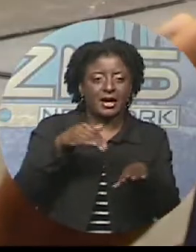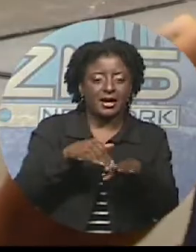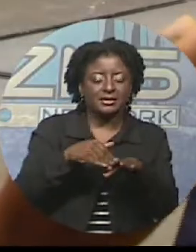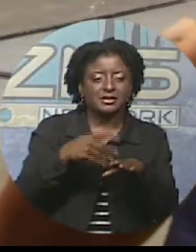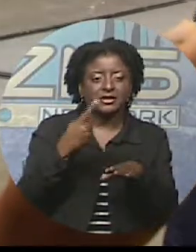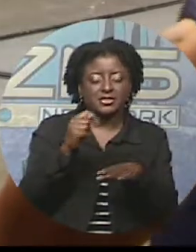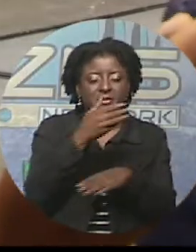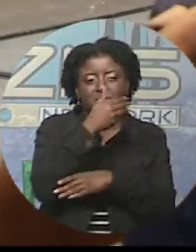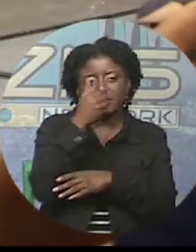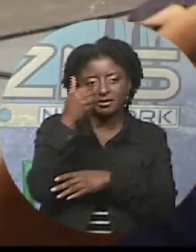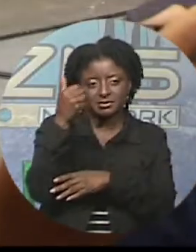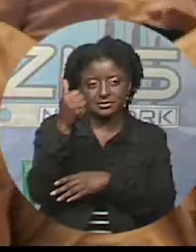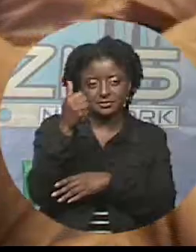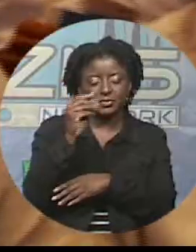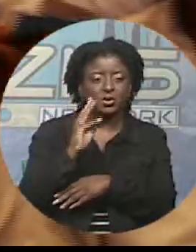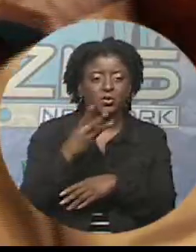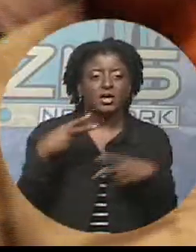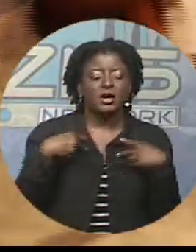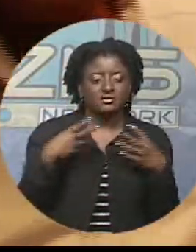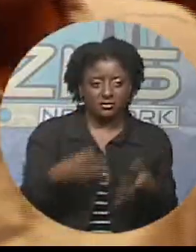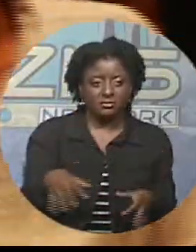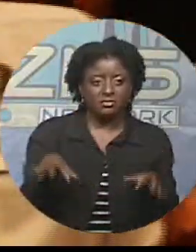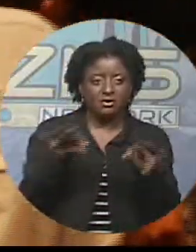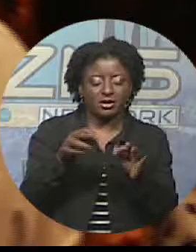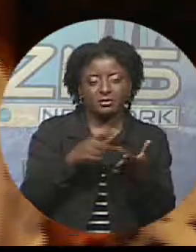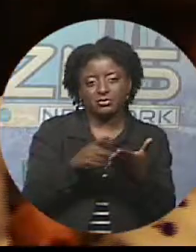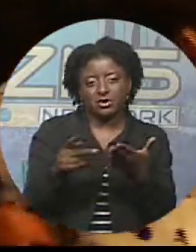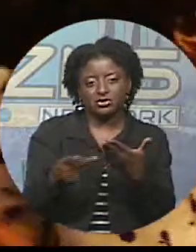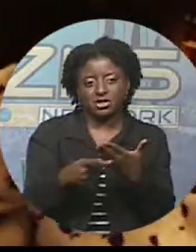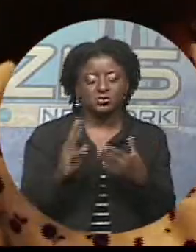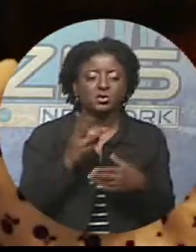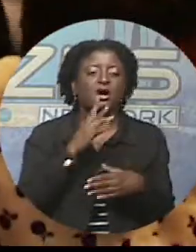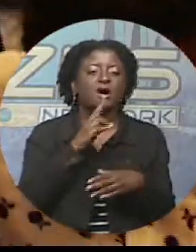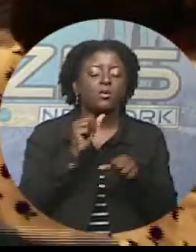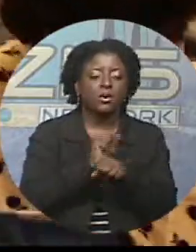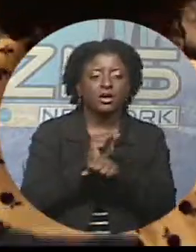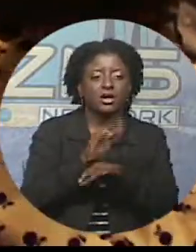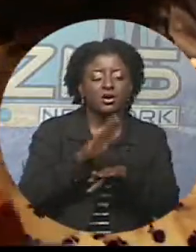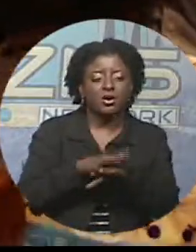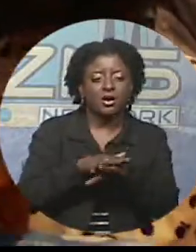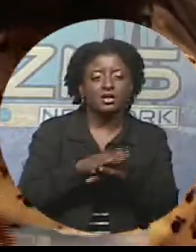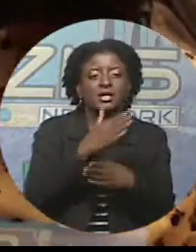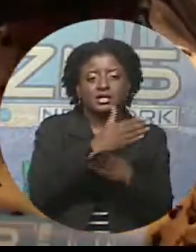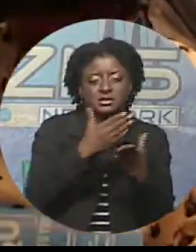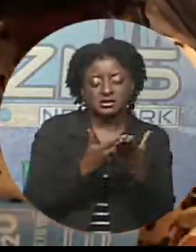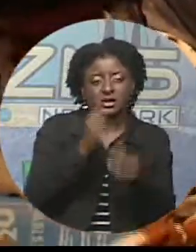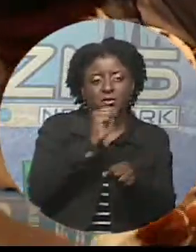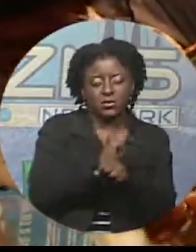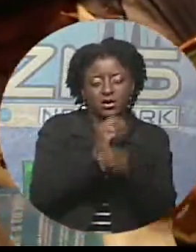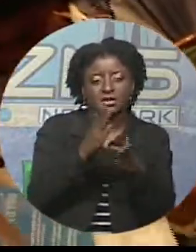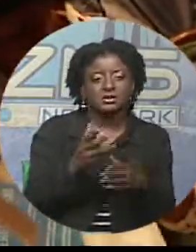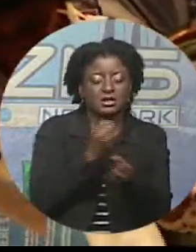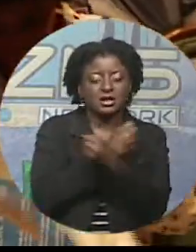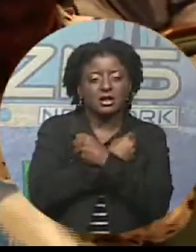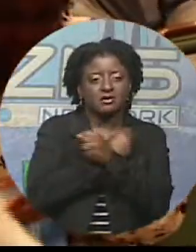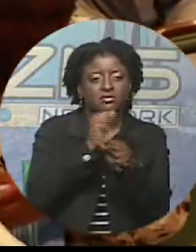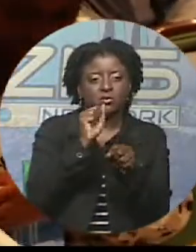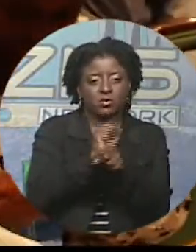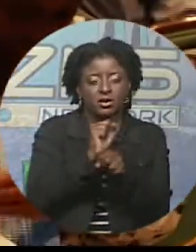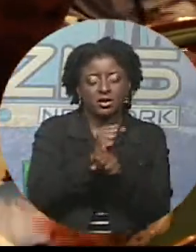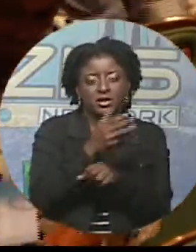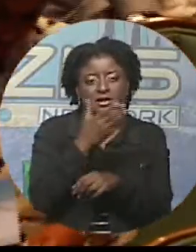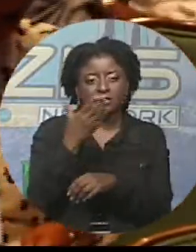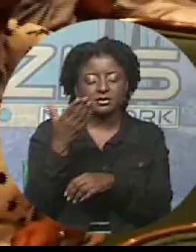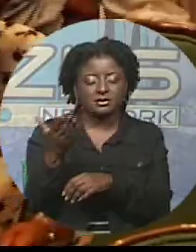have some very imminent projects that we're working on? Yes, we do. Some employees love working at the hospitality giant. Working for Atlantis